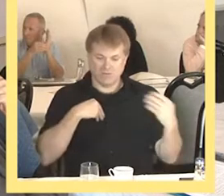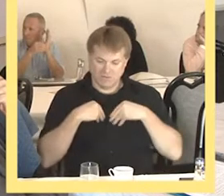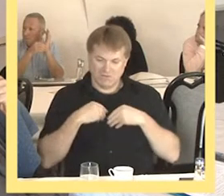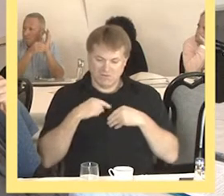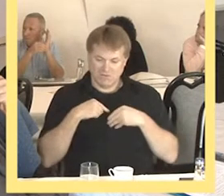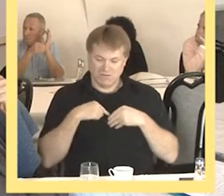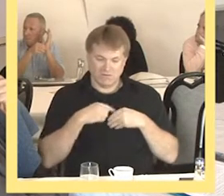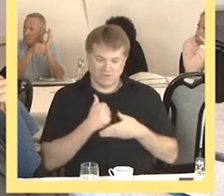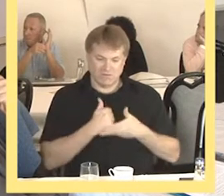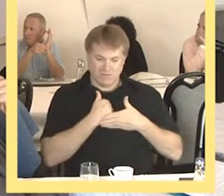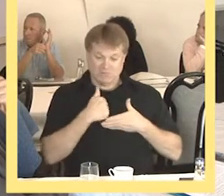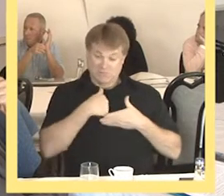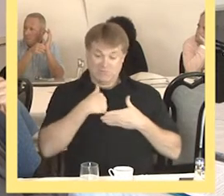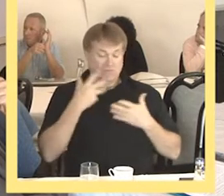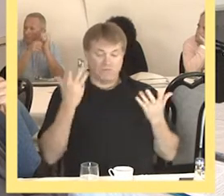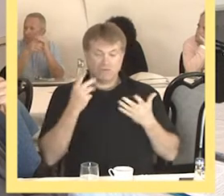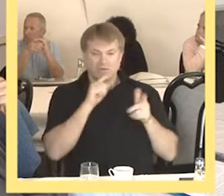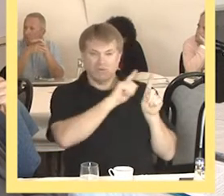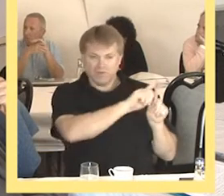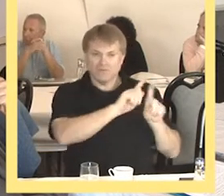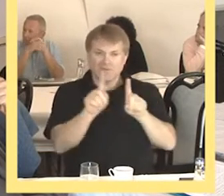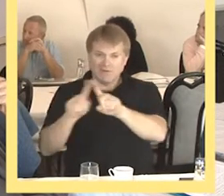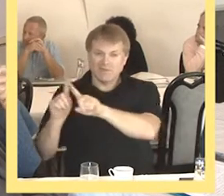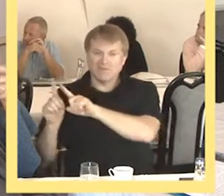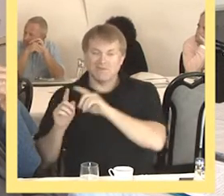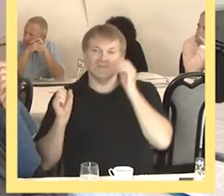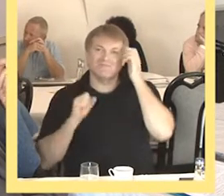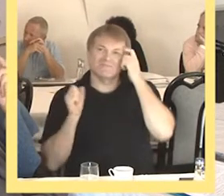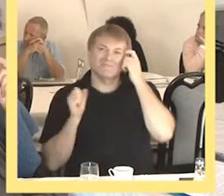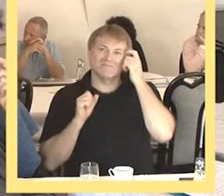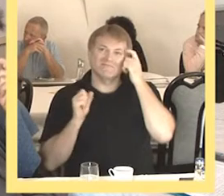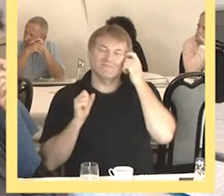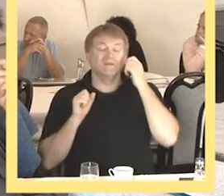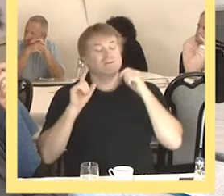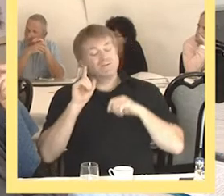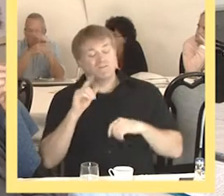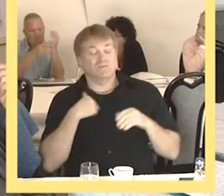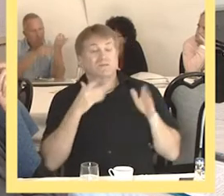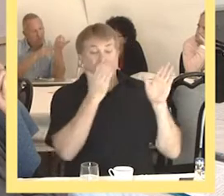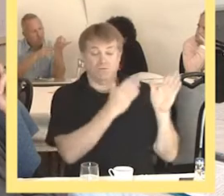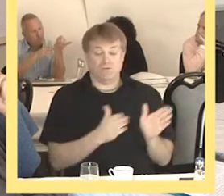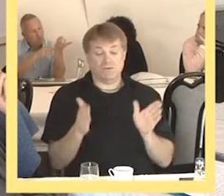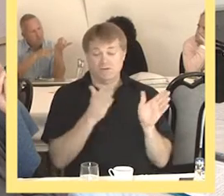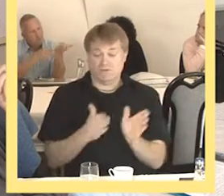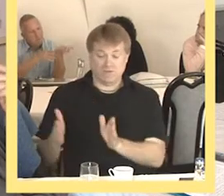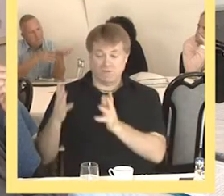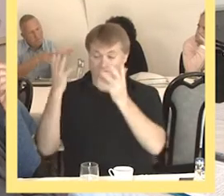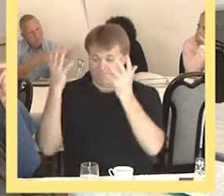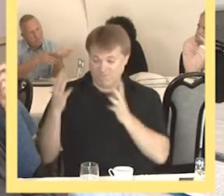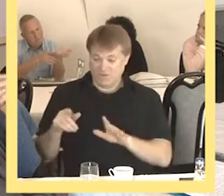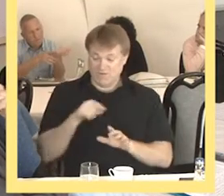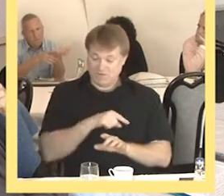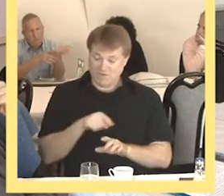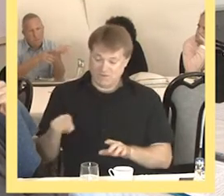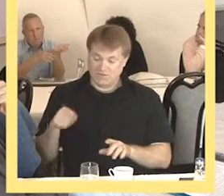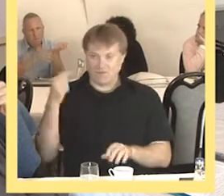and speeches. When we think of preparedness, then raising awareness of